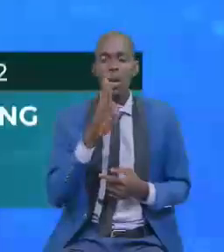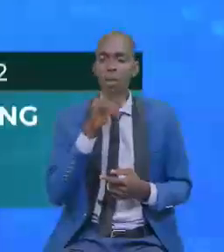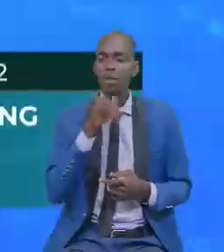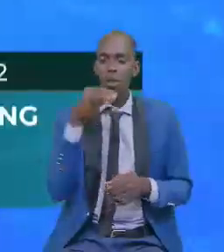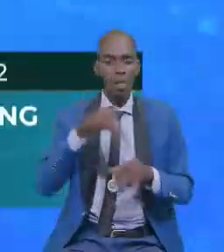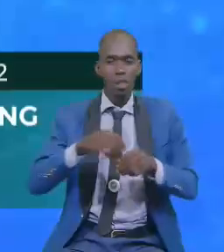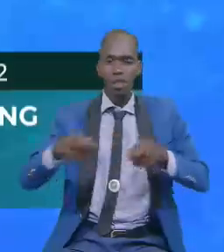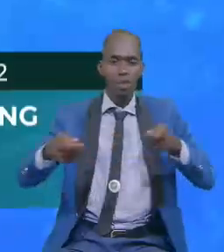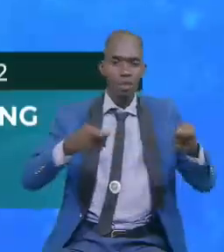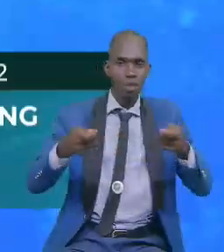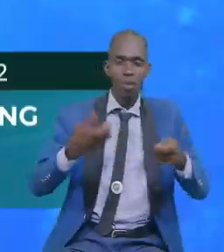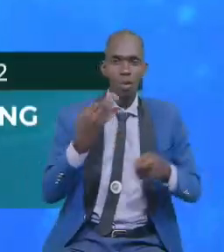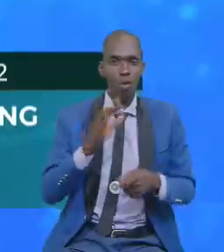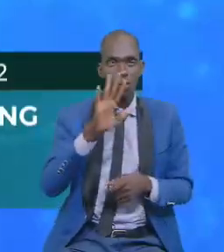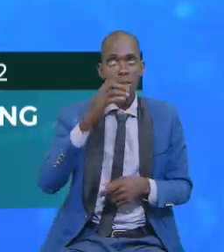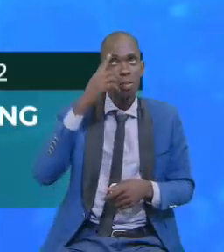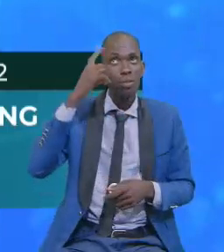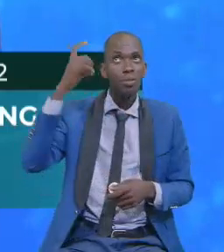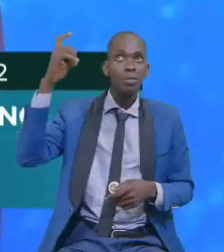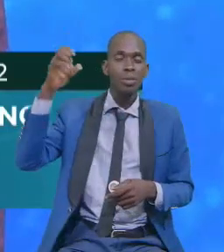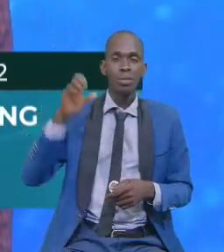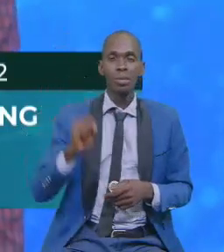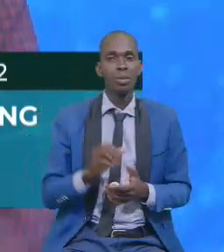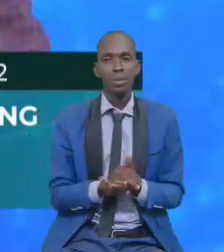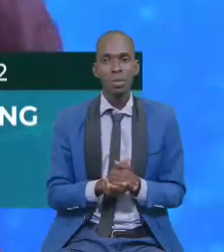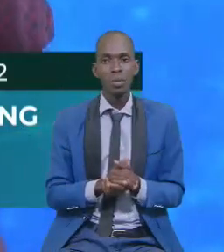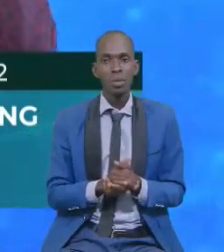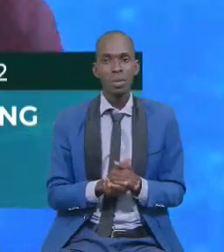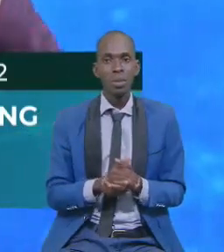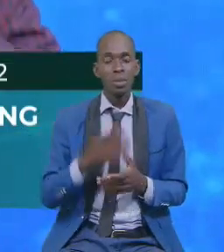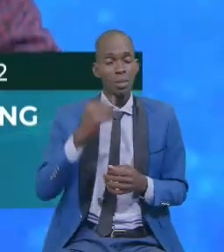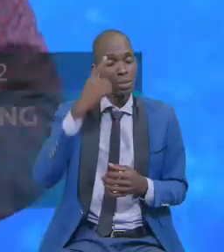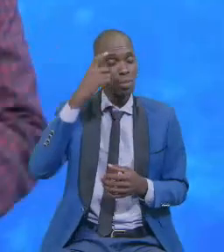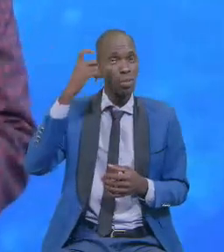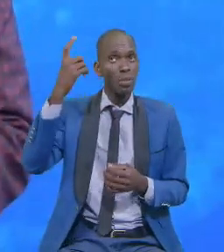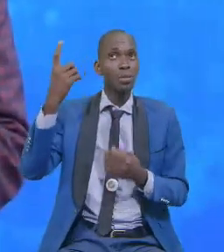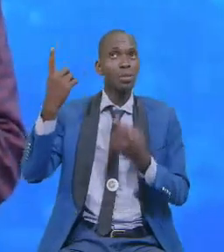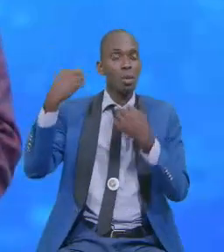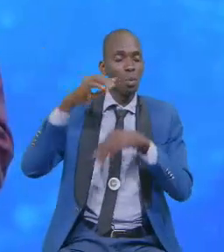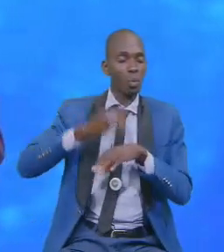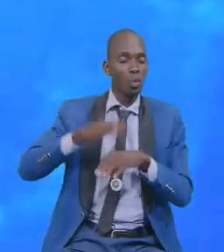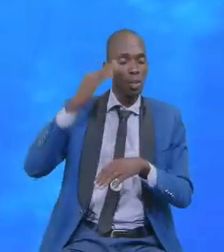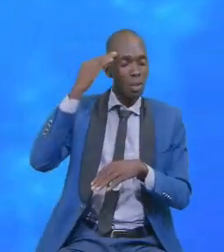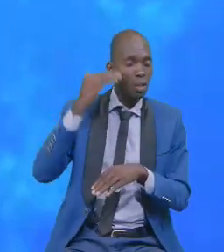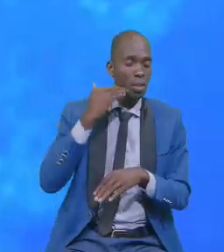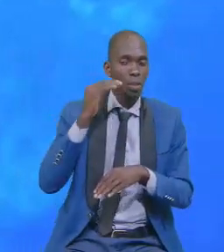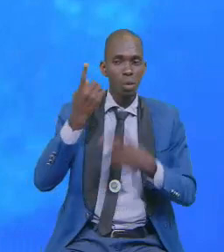those dreams. They float in your mind, they float in your head.